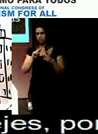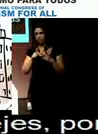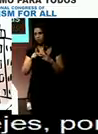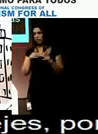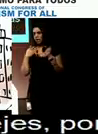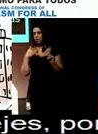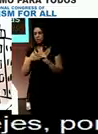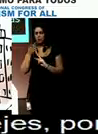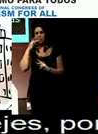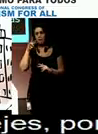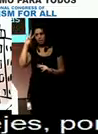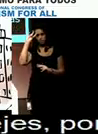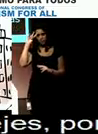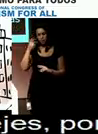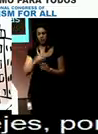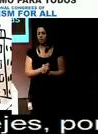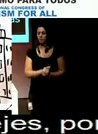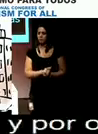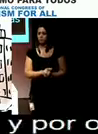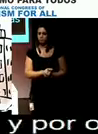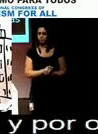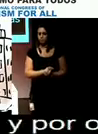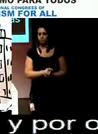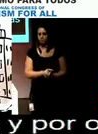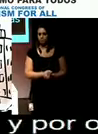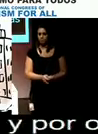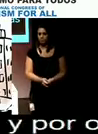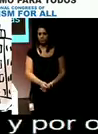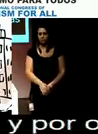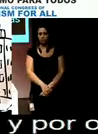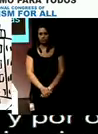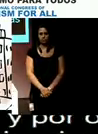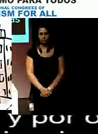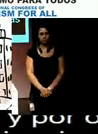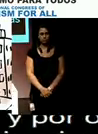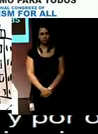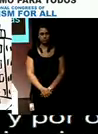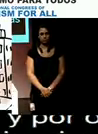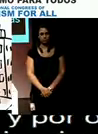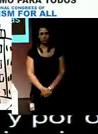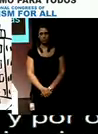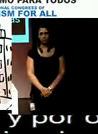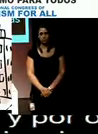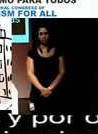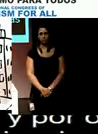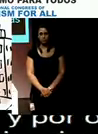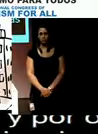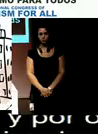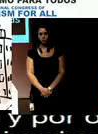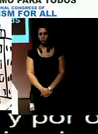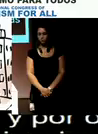about physical accessibility, but also about tourist product